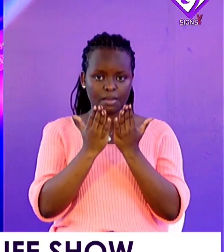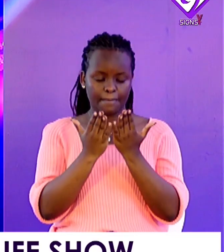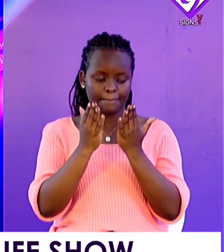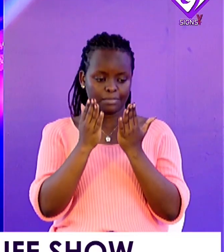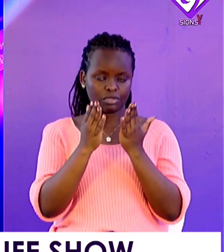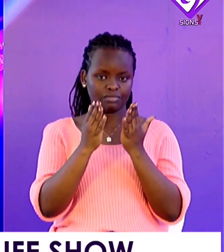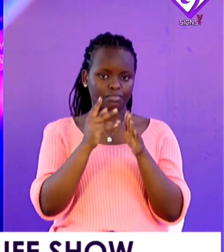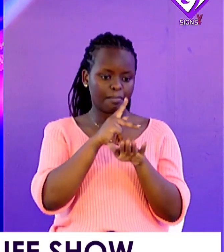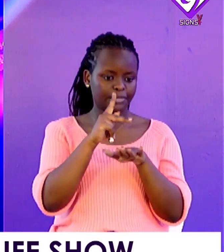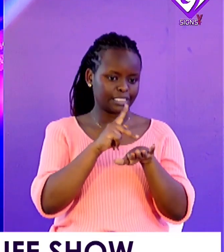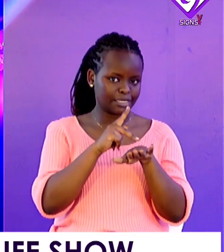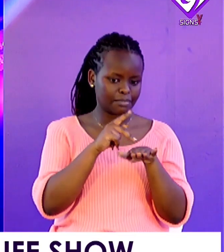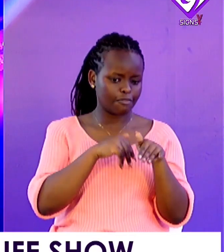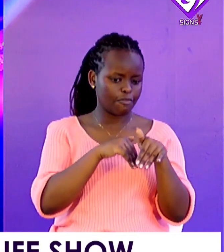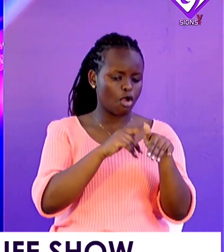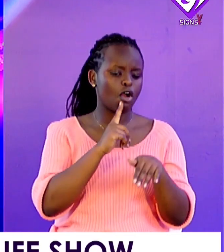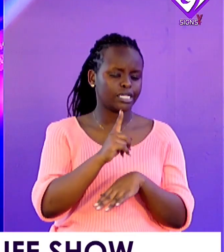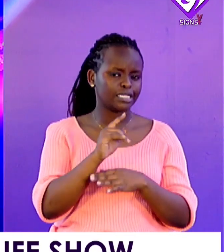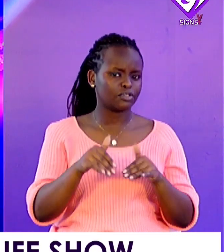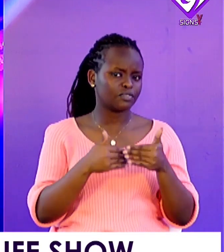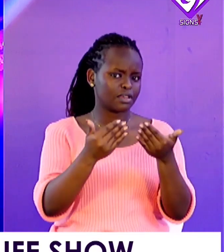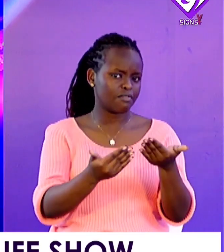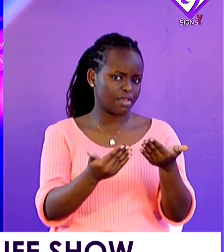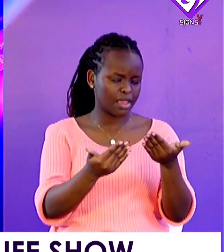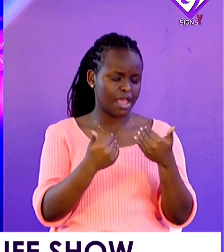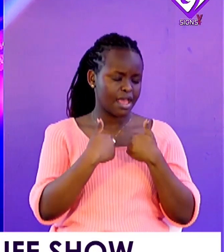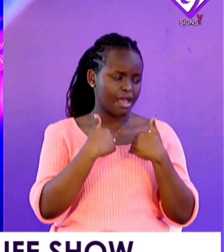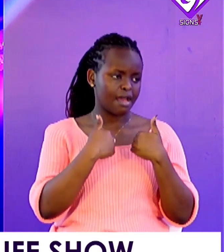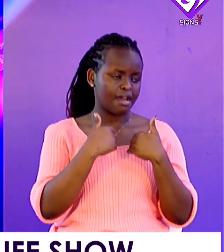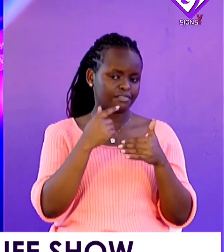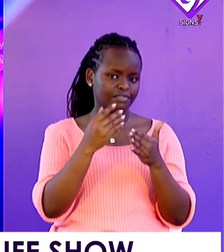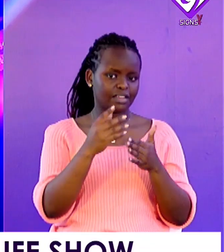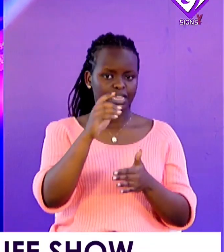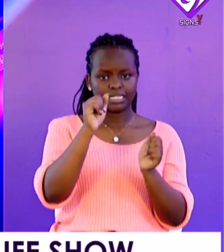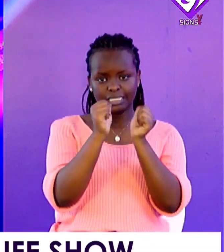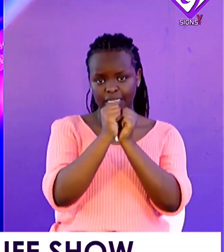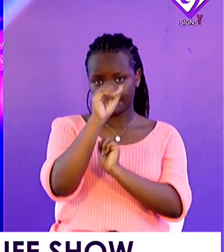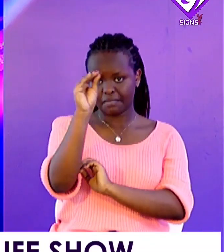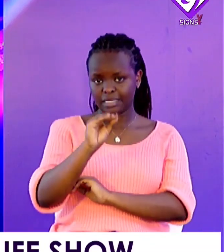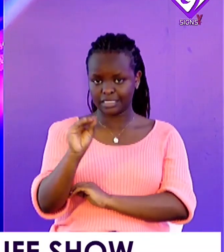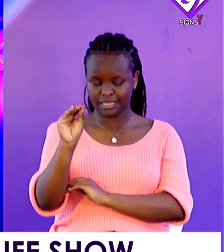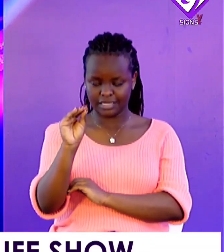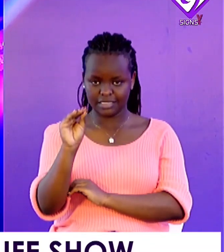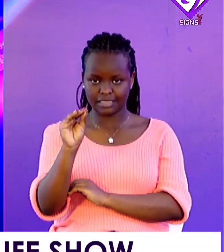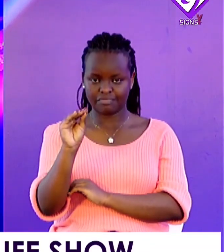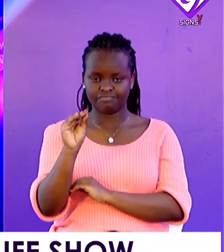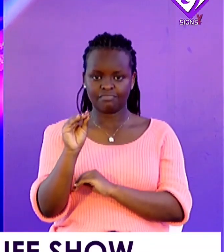giving. That there is the tithe, which should be 10% according to the